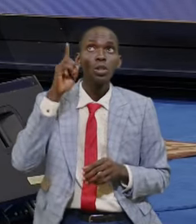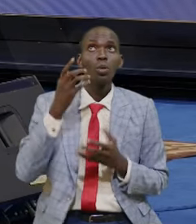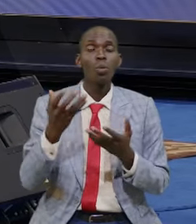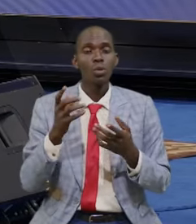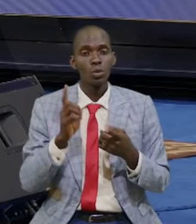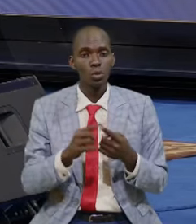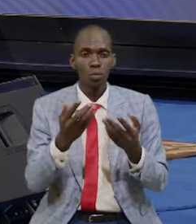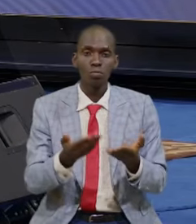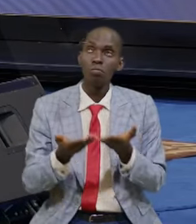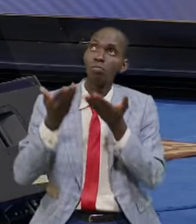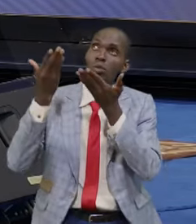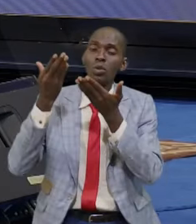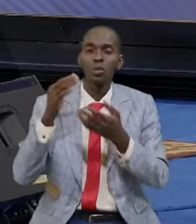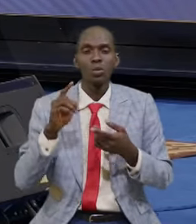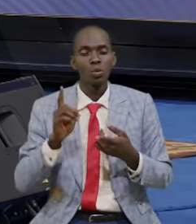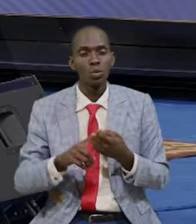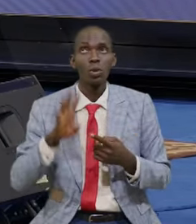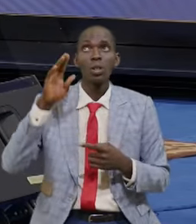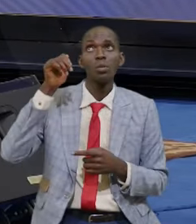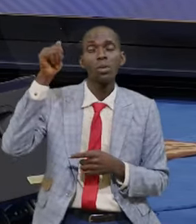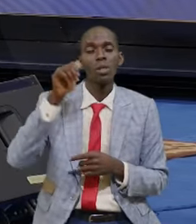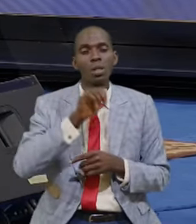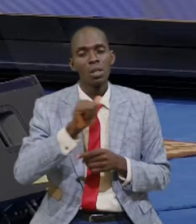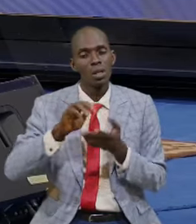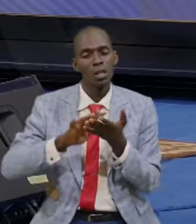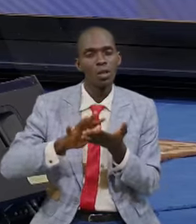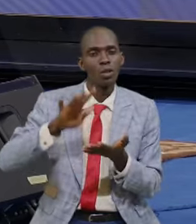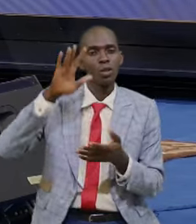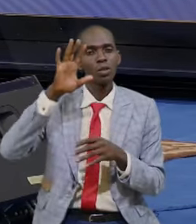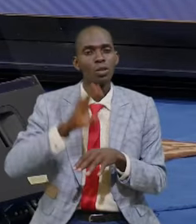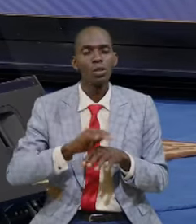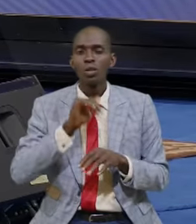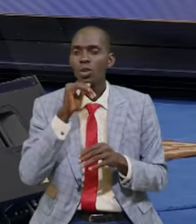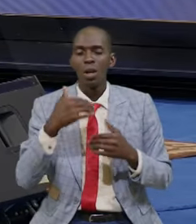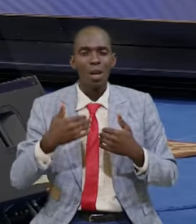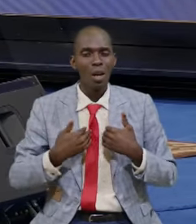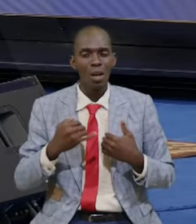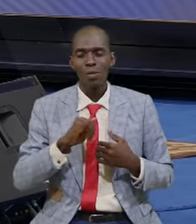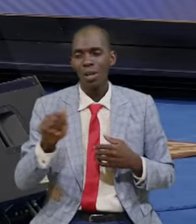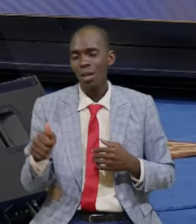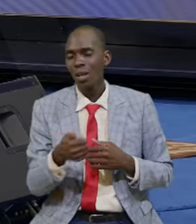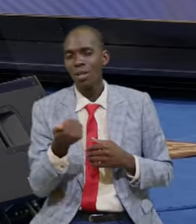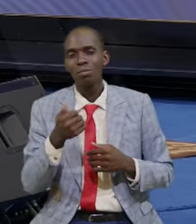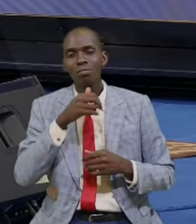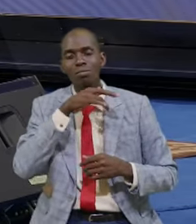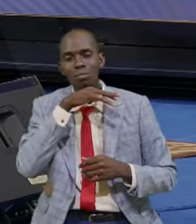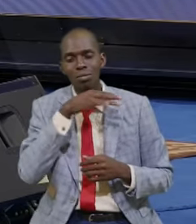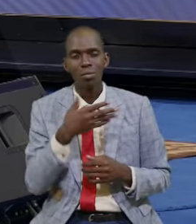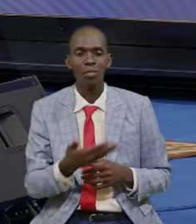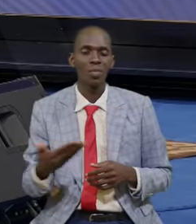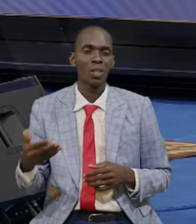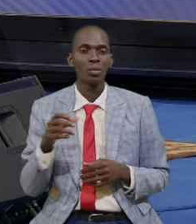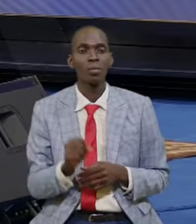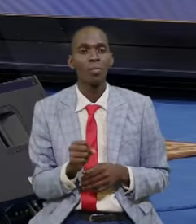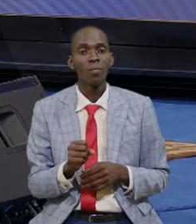unto Himself, a glorious church, not having spot or wrinkle or any such thing,